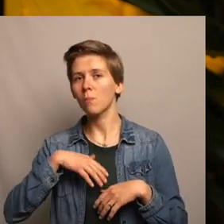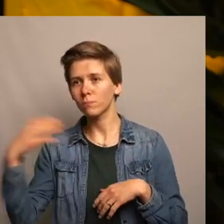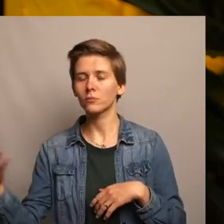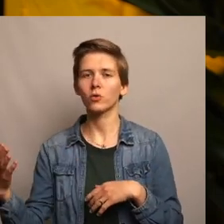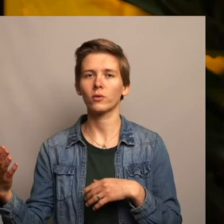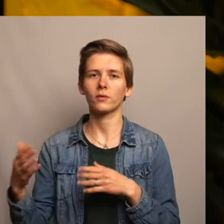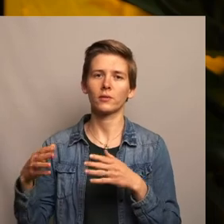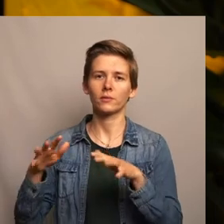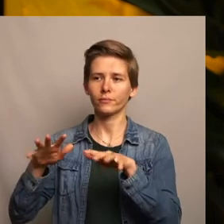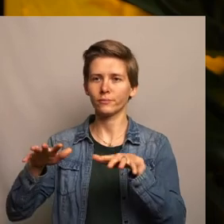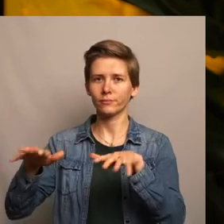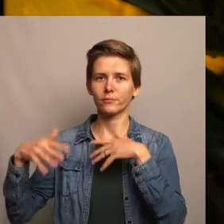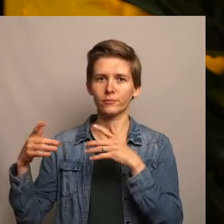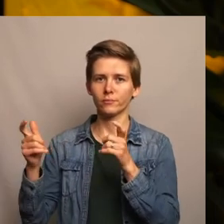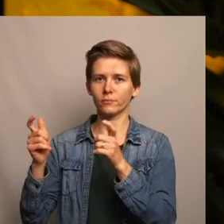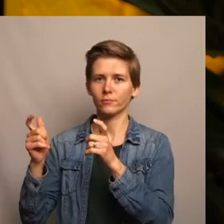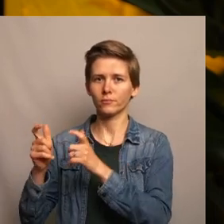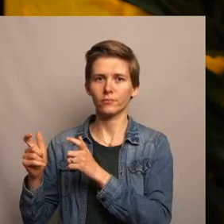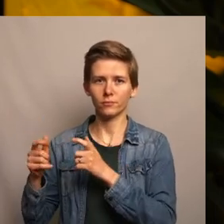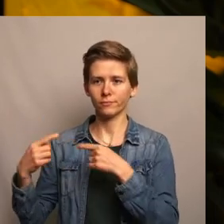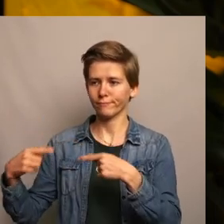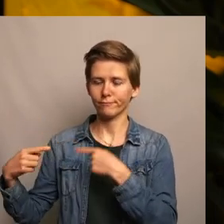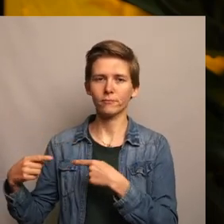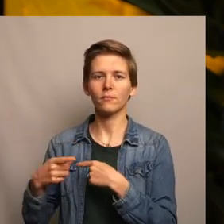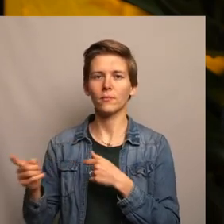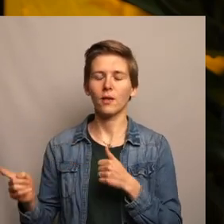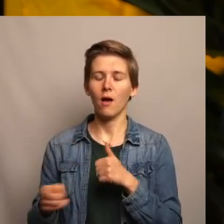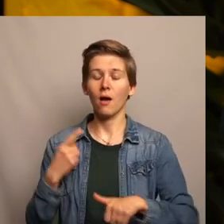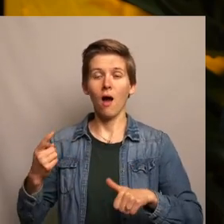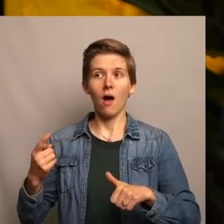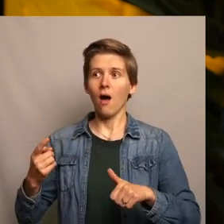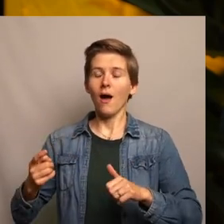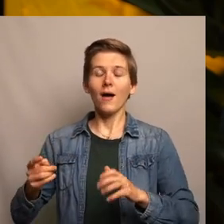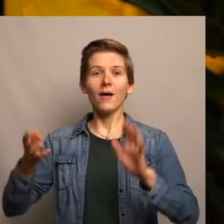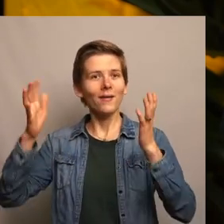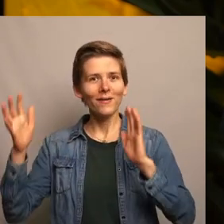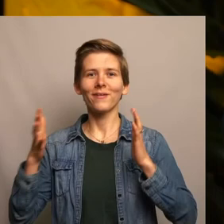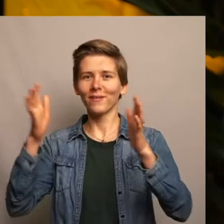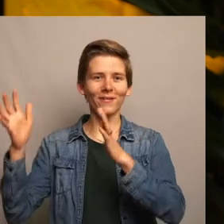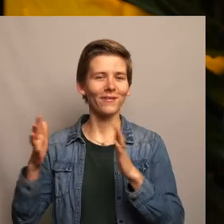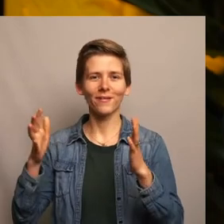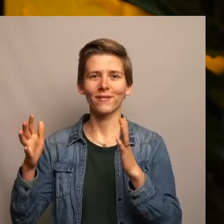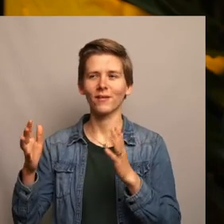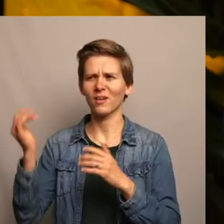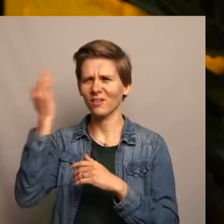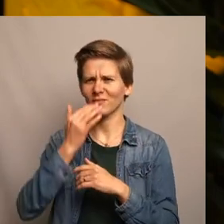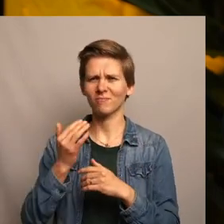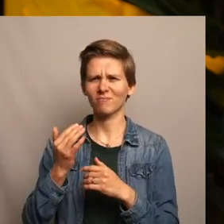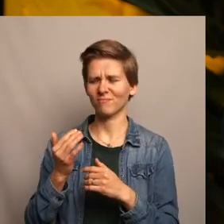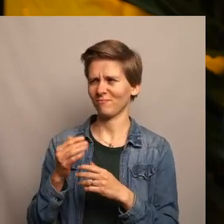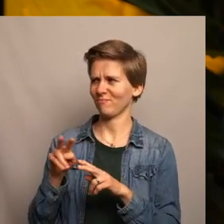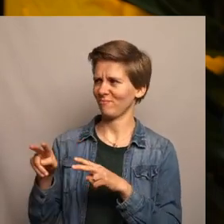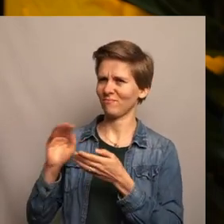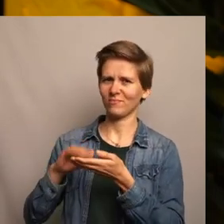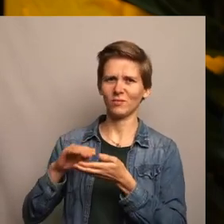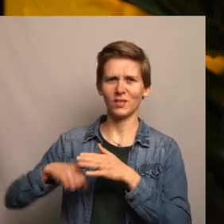that when the law didn't pass, they start cheering. There was like, it looks like they won the game at the football match